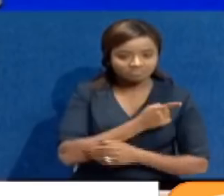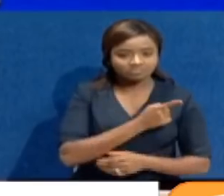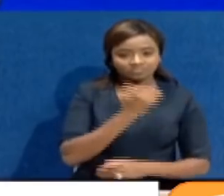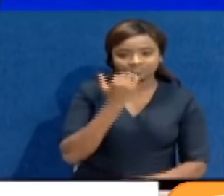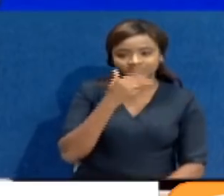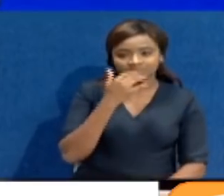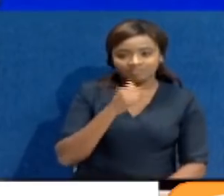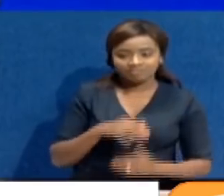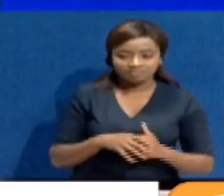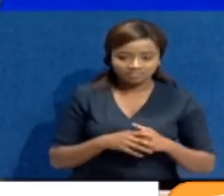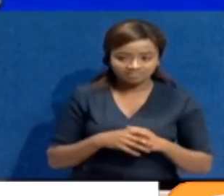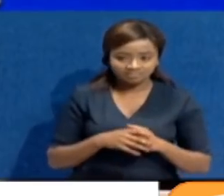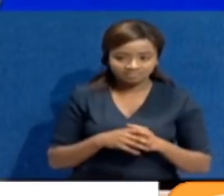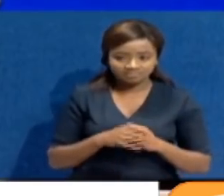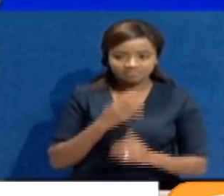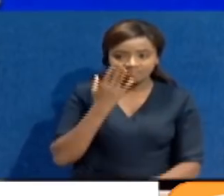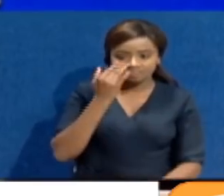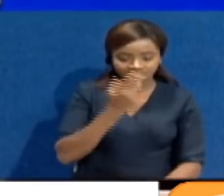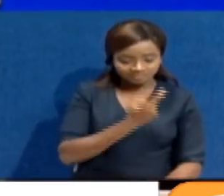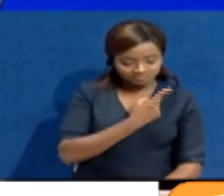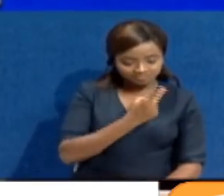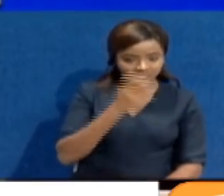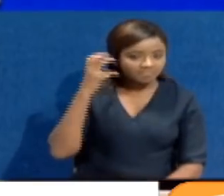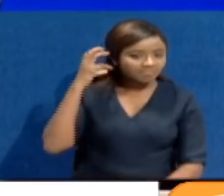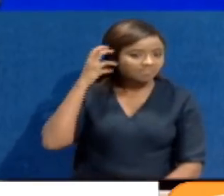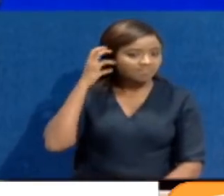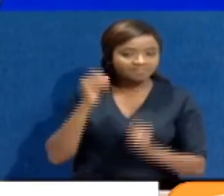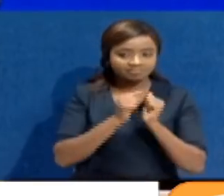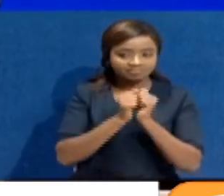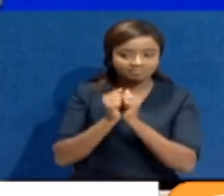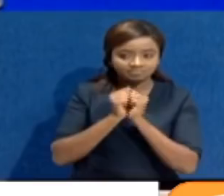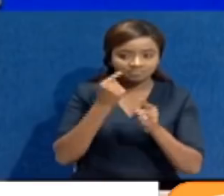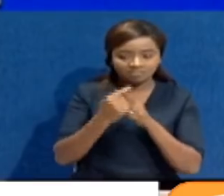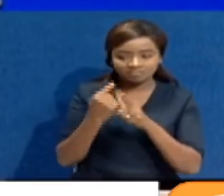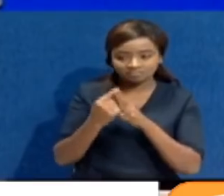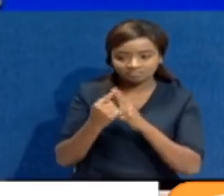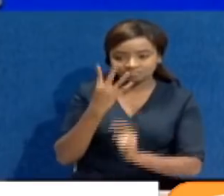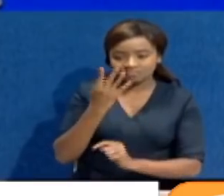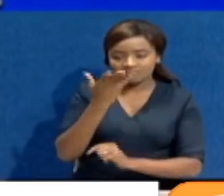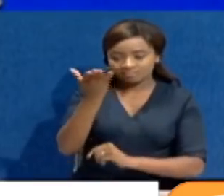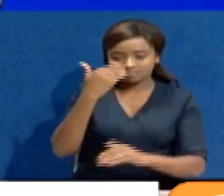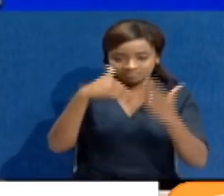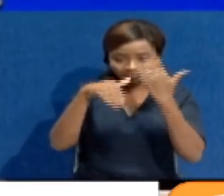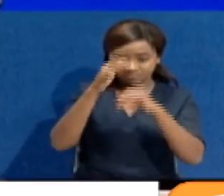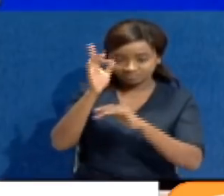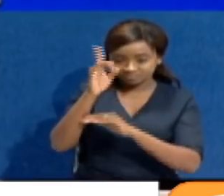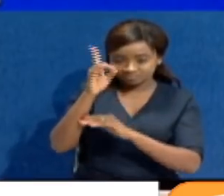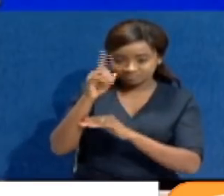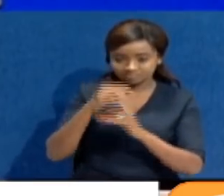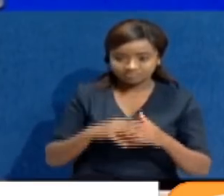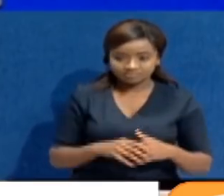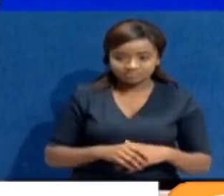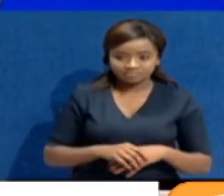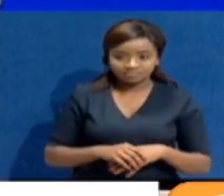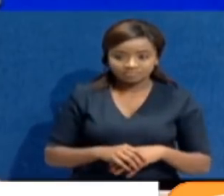I have with Murkomen. Why? We were in college together for the 4 years I was at the University of Nairobi. He was one